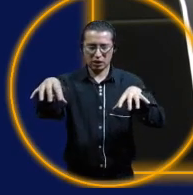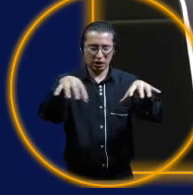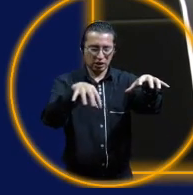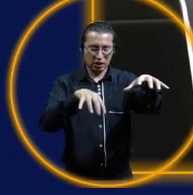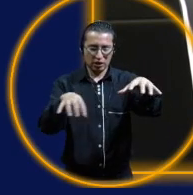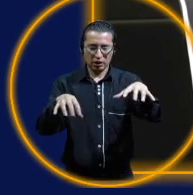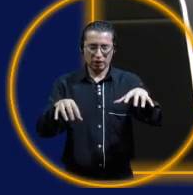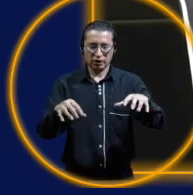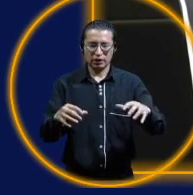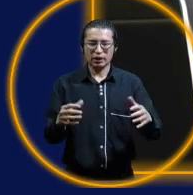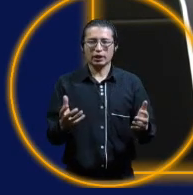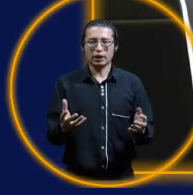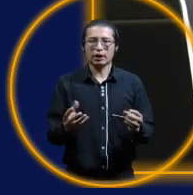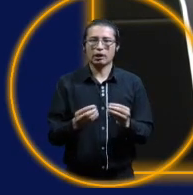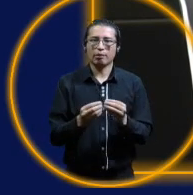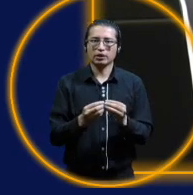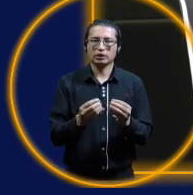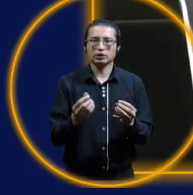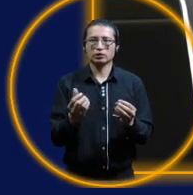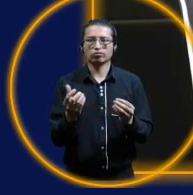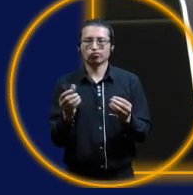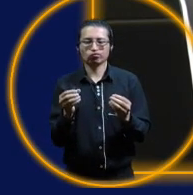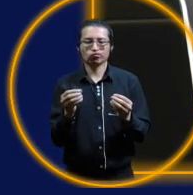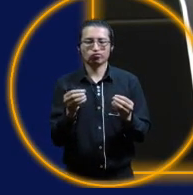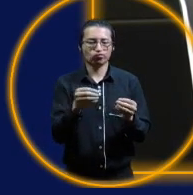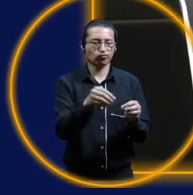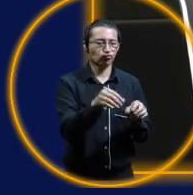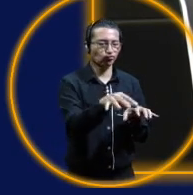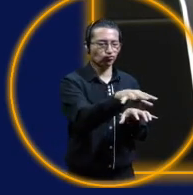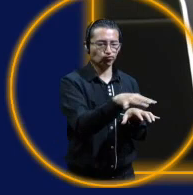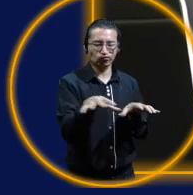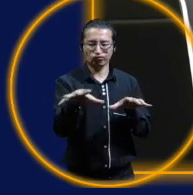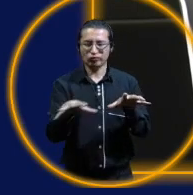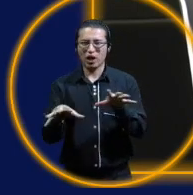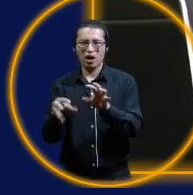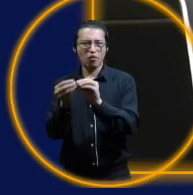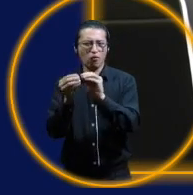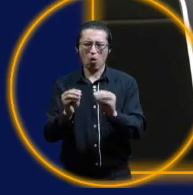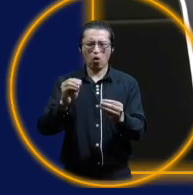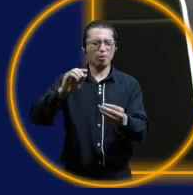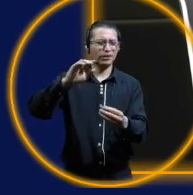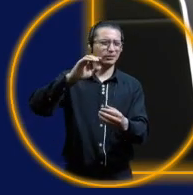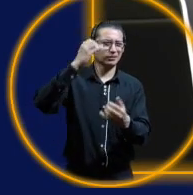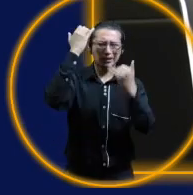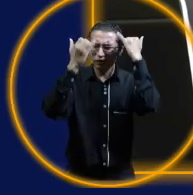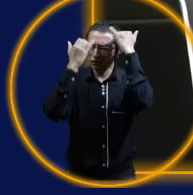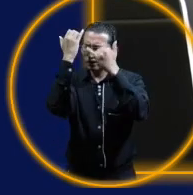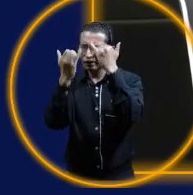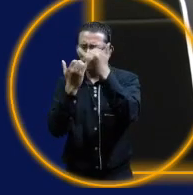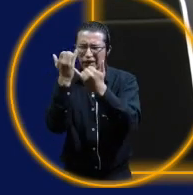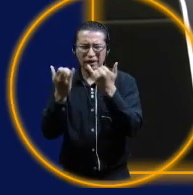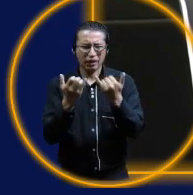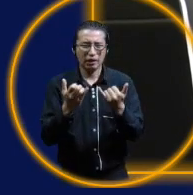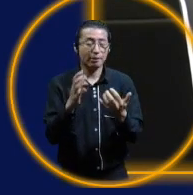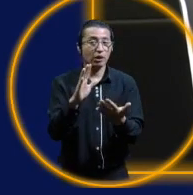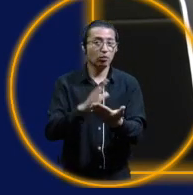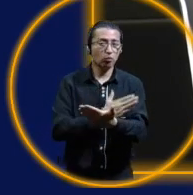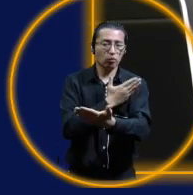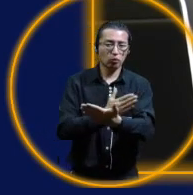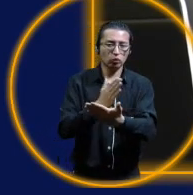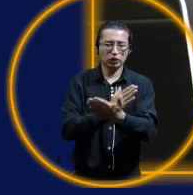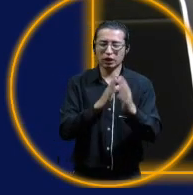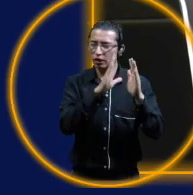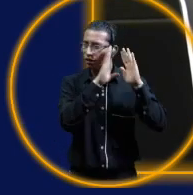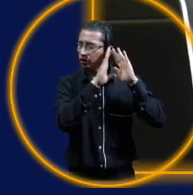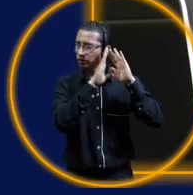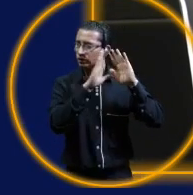cinematographical shapes and compositions, without hearing the music. So it's not perfectly